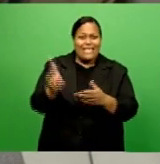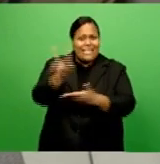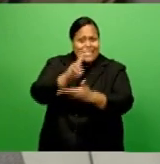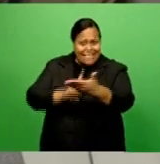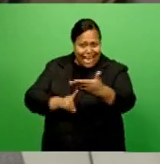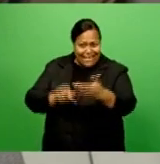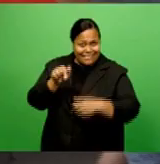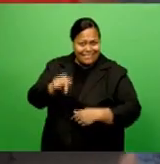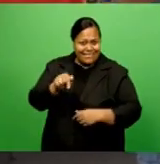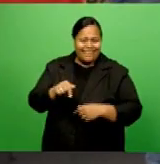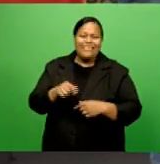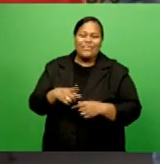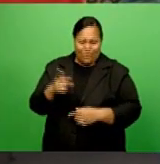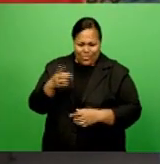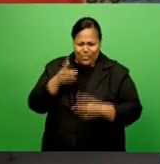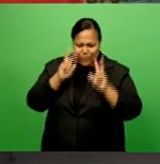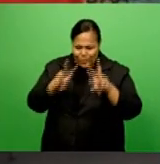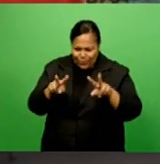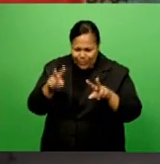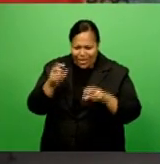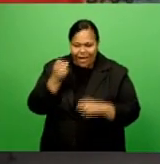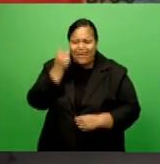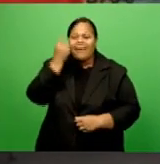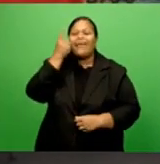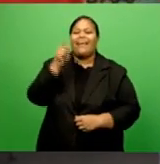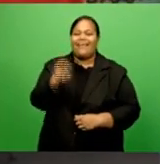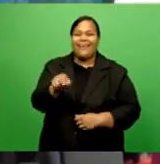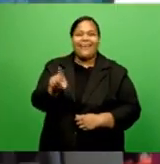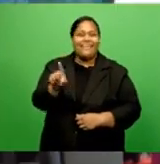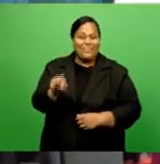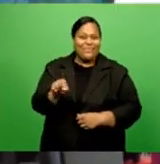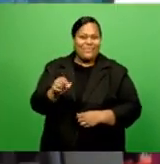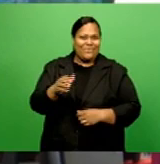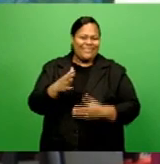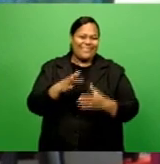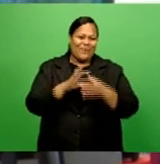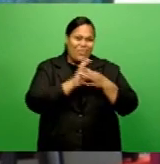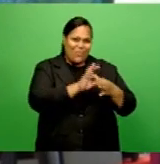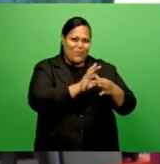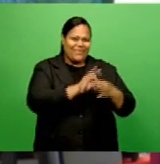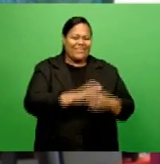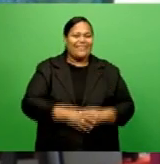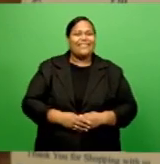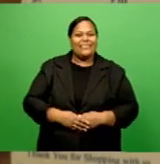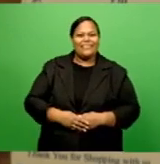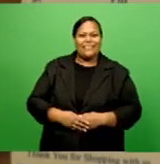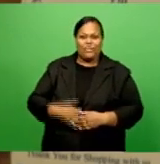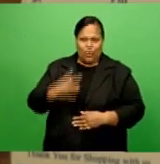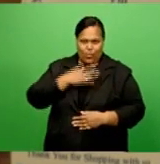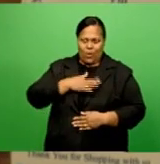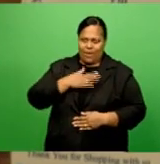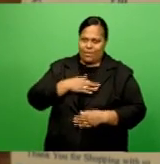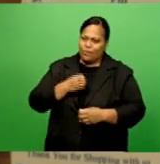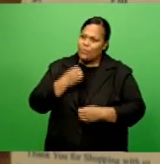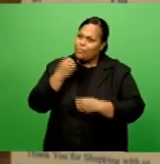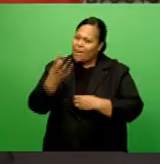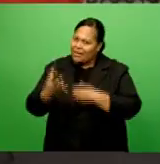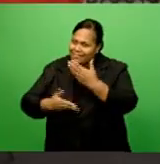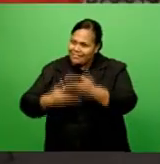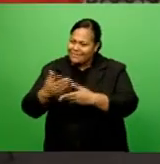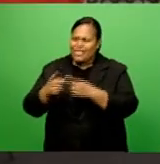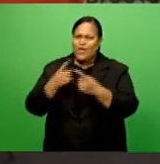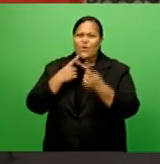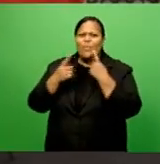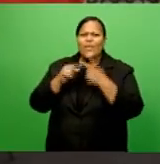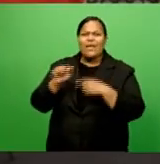get the idea of doing all that artwork. Matthews' message to those aspiring to start their business is,